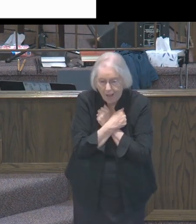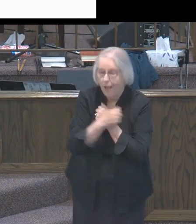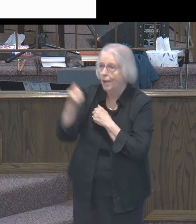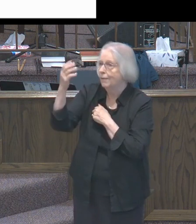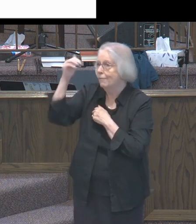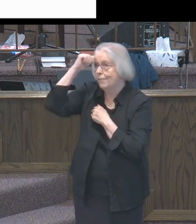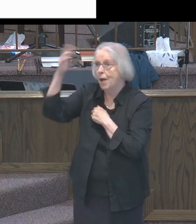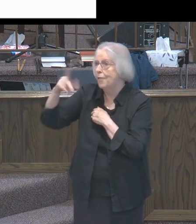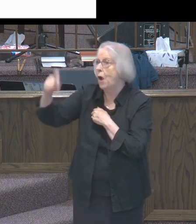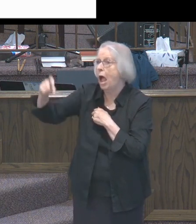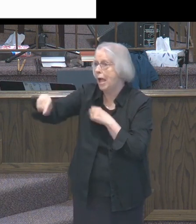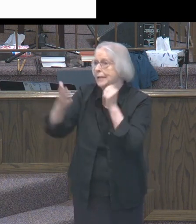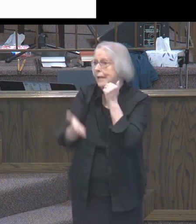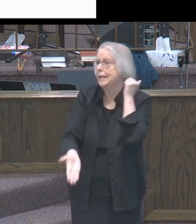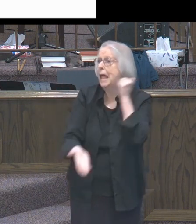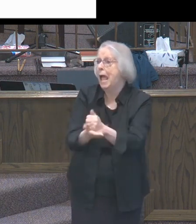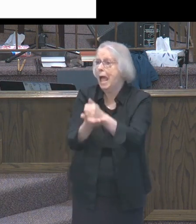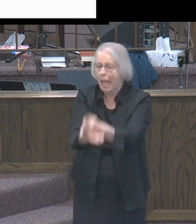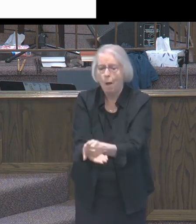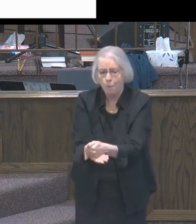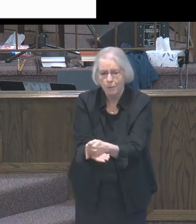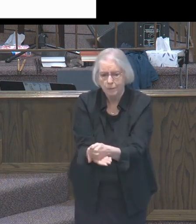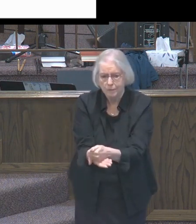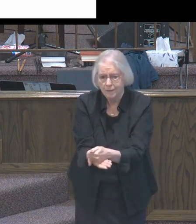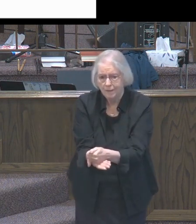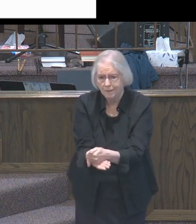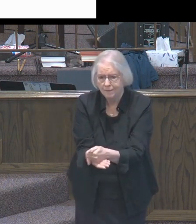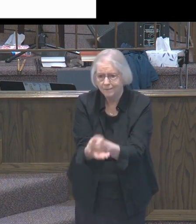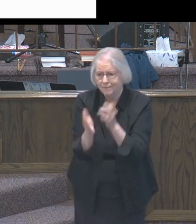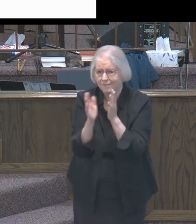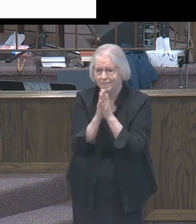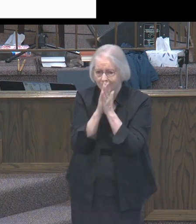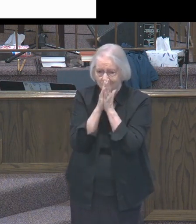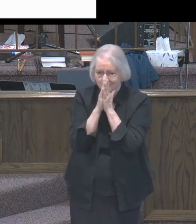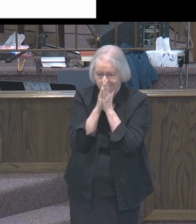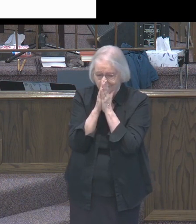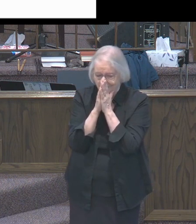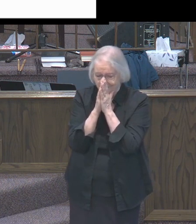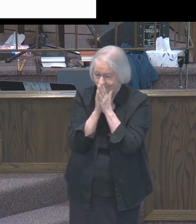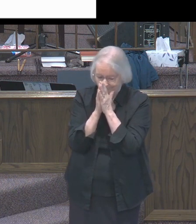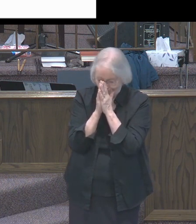situations of a disciple. Let me pray with you.